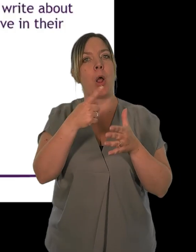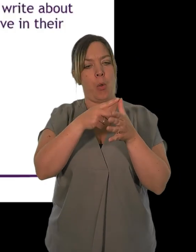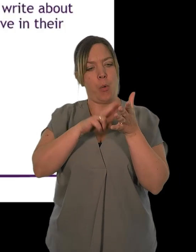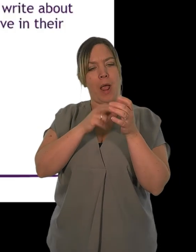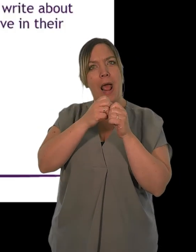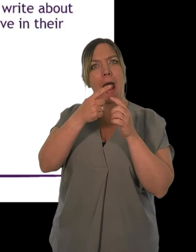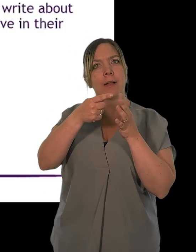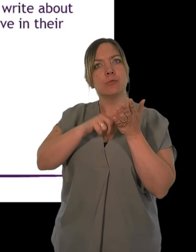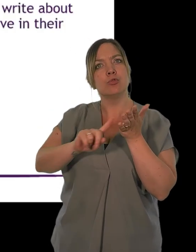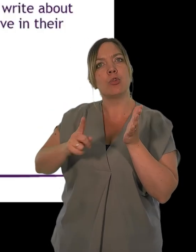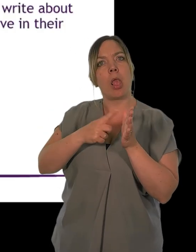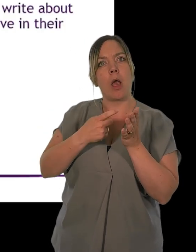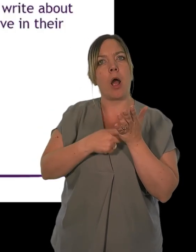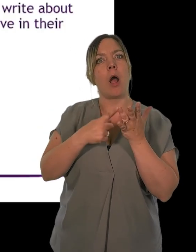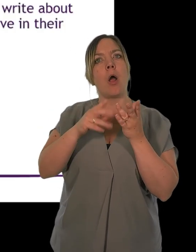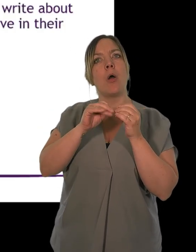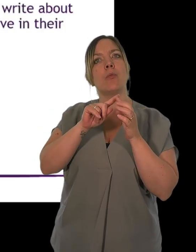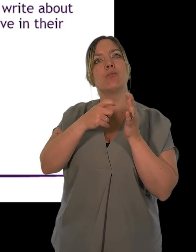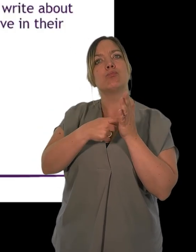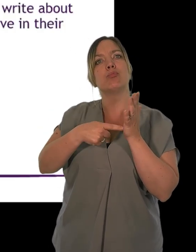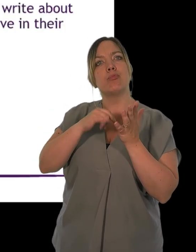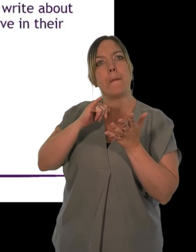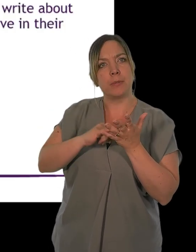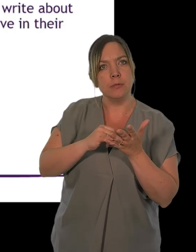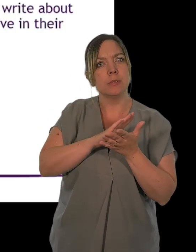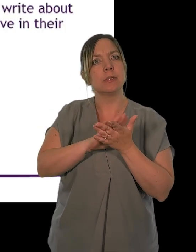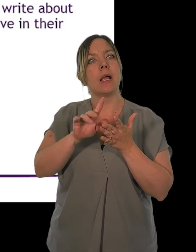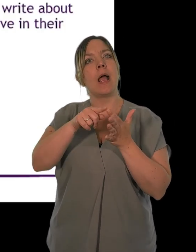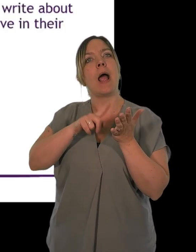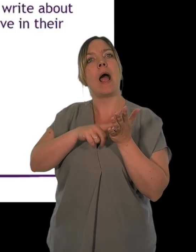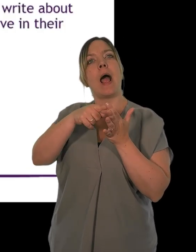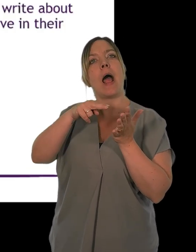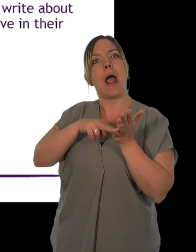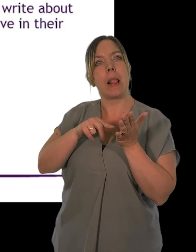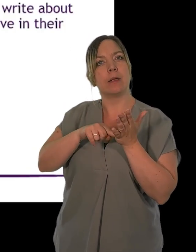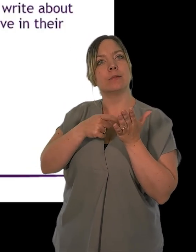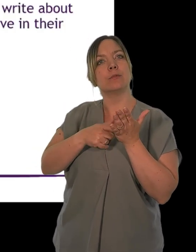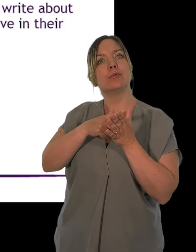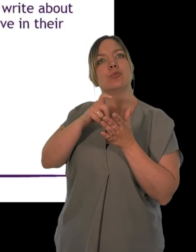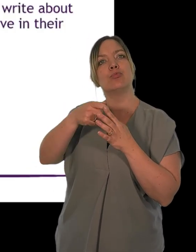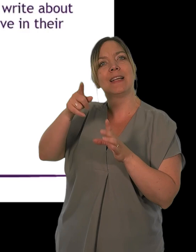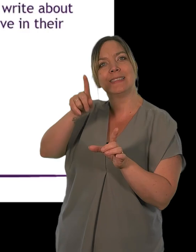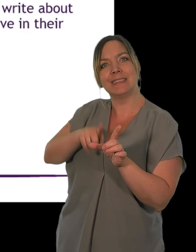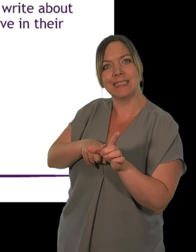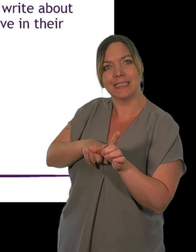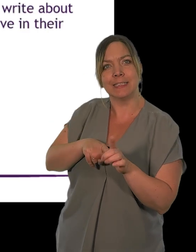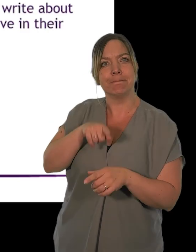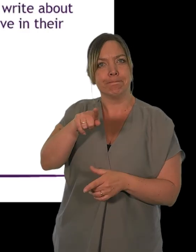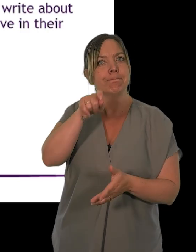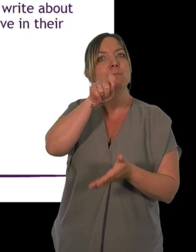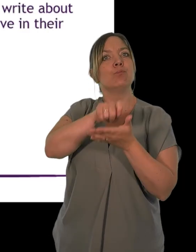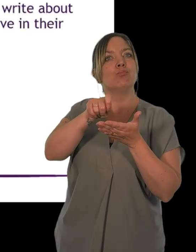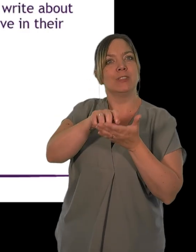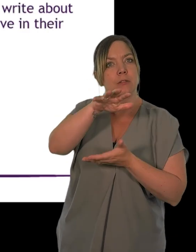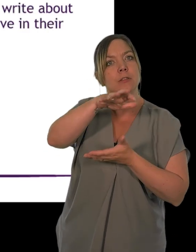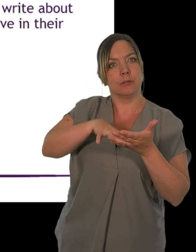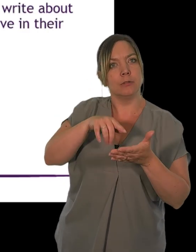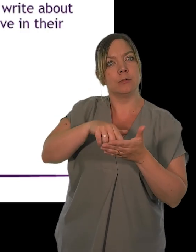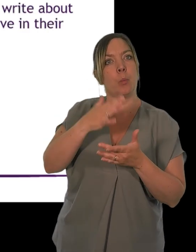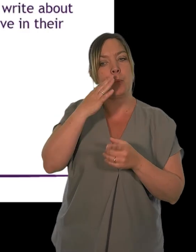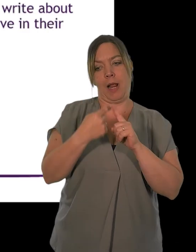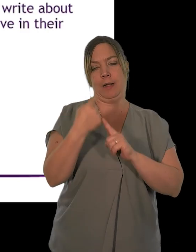Question 8. Explain the experience of change for the employees of Calmere House and examine how this